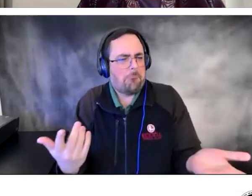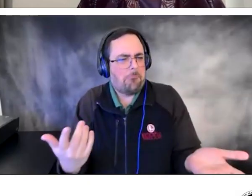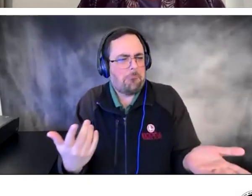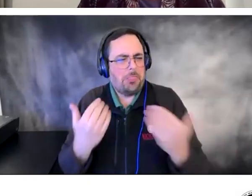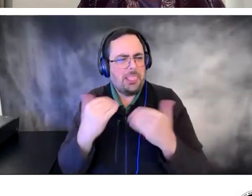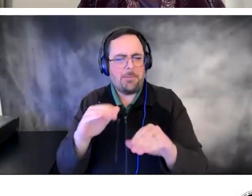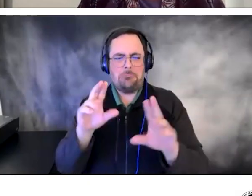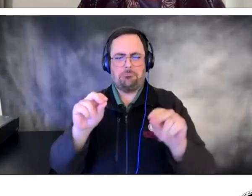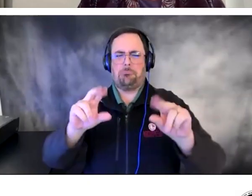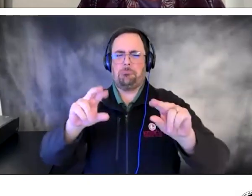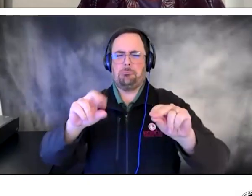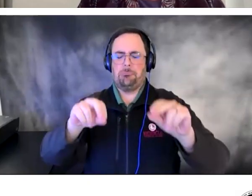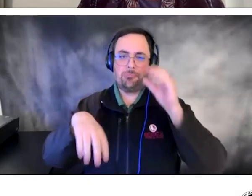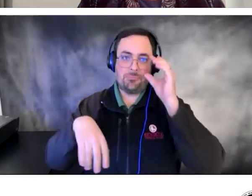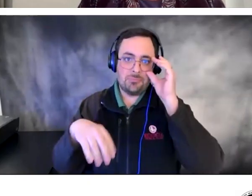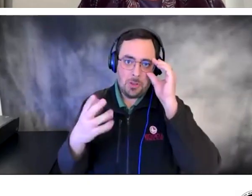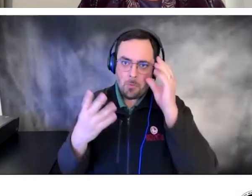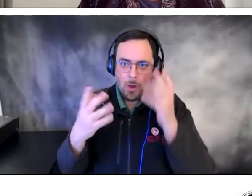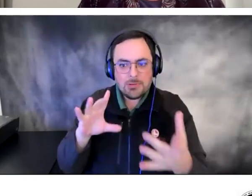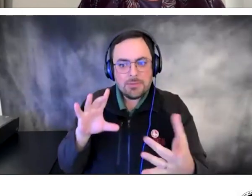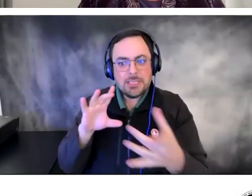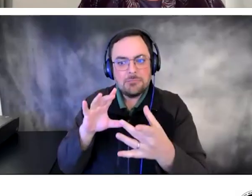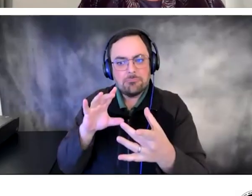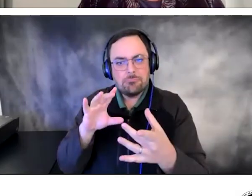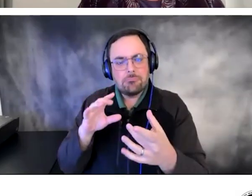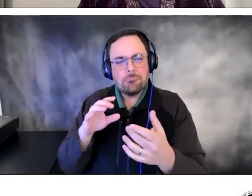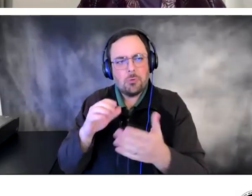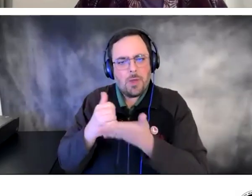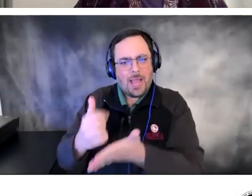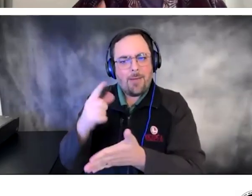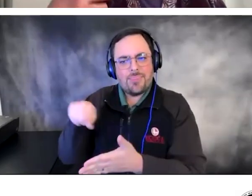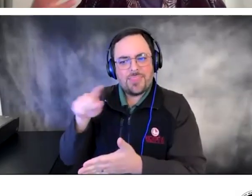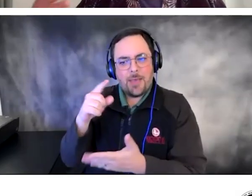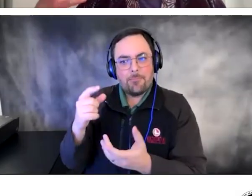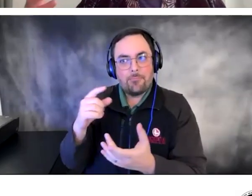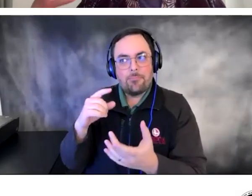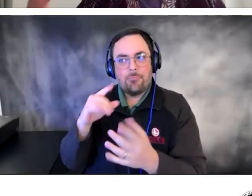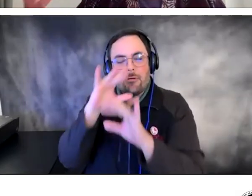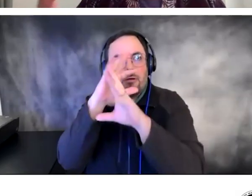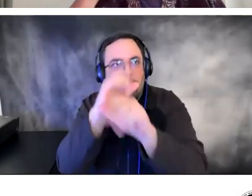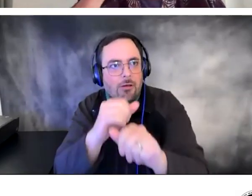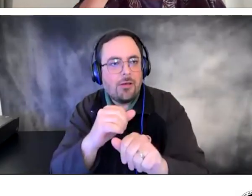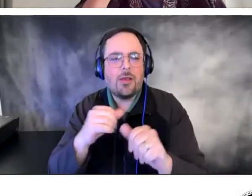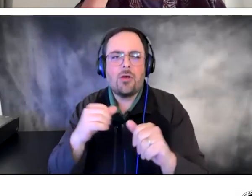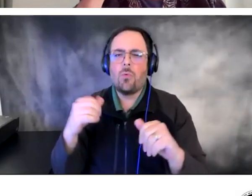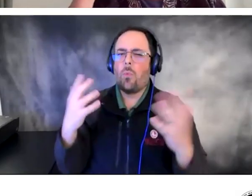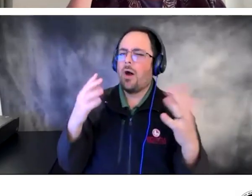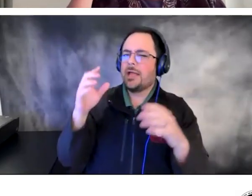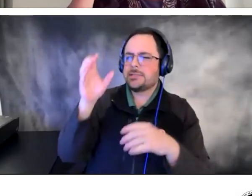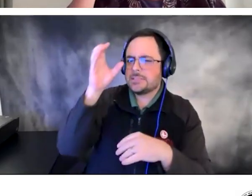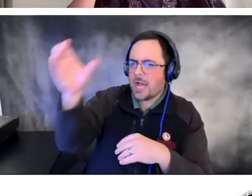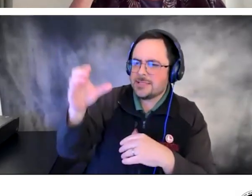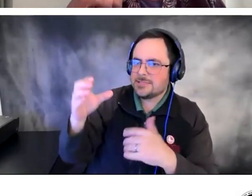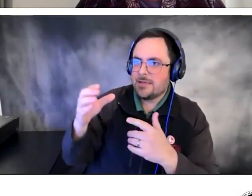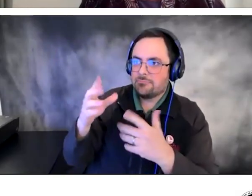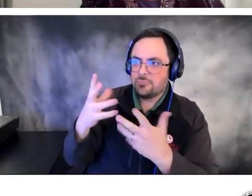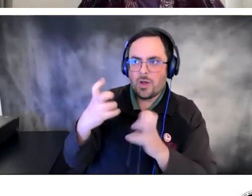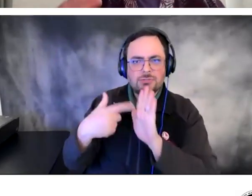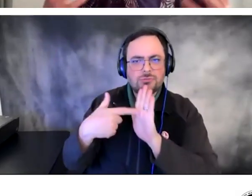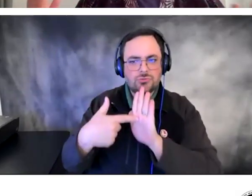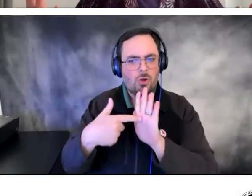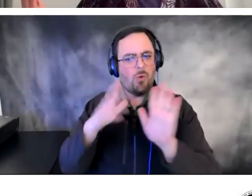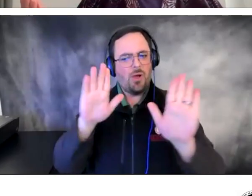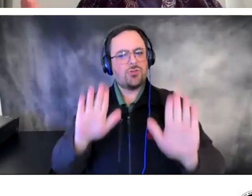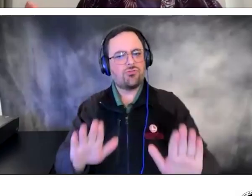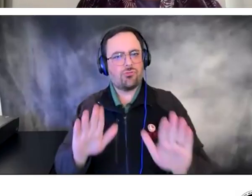limit. Pick out what you think would be most interesting to the child, and you could also think about the concepts that you want the child to